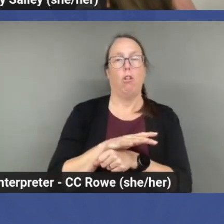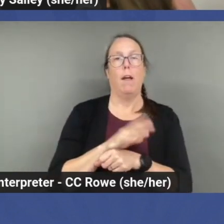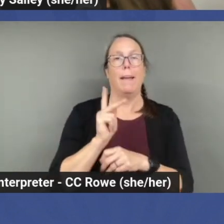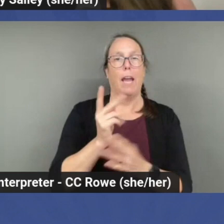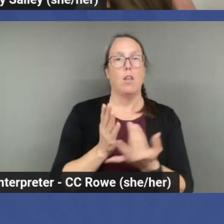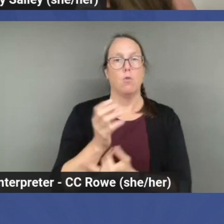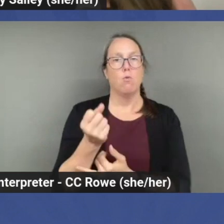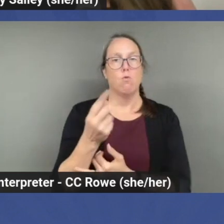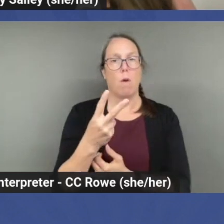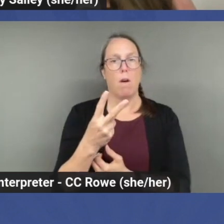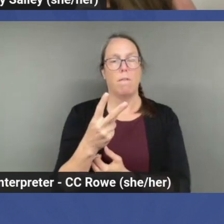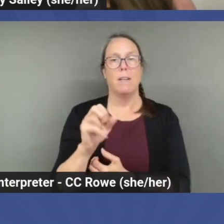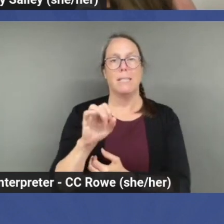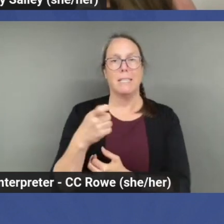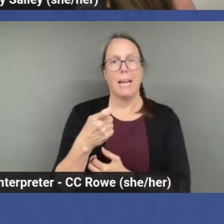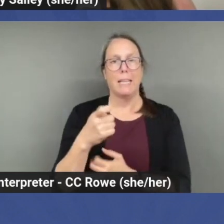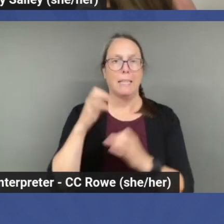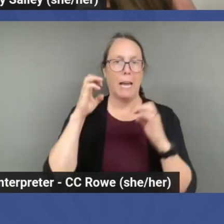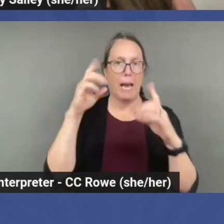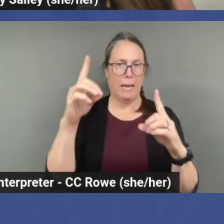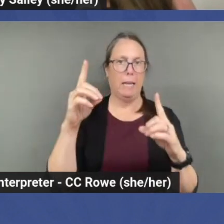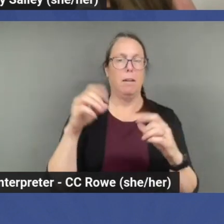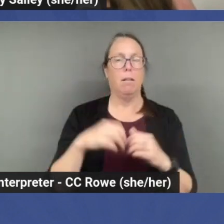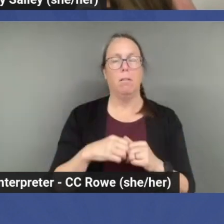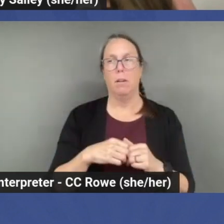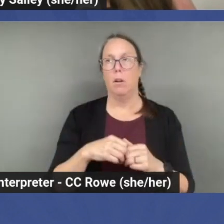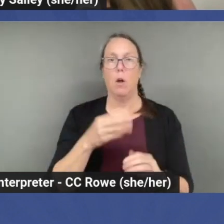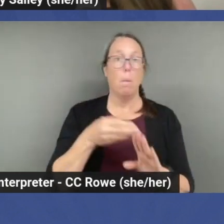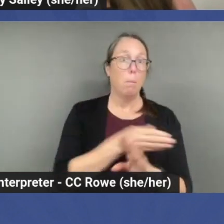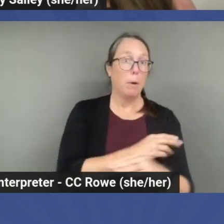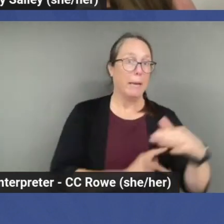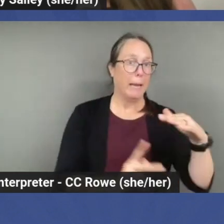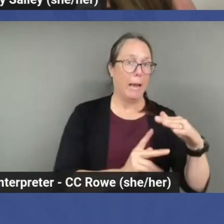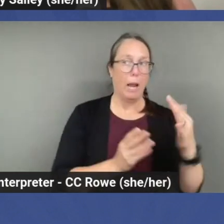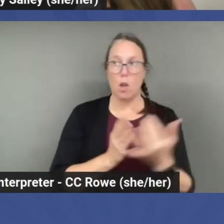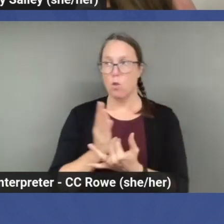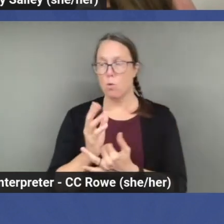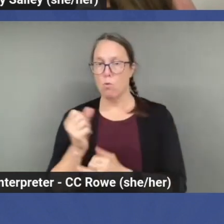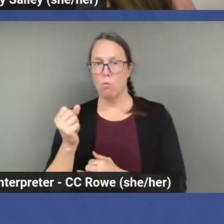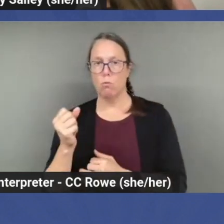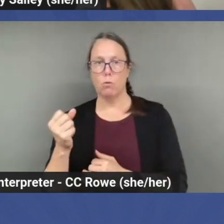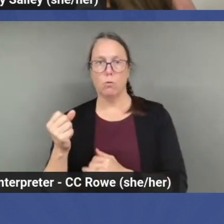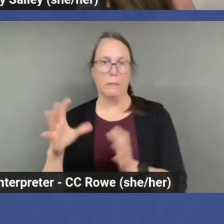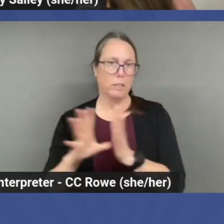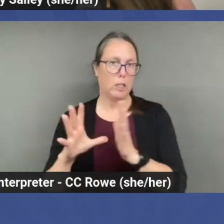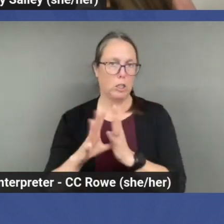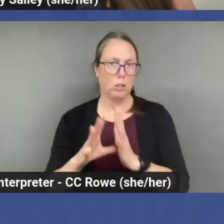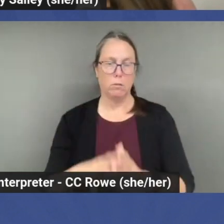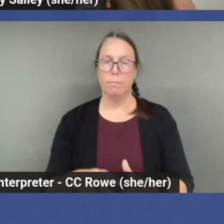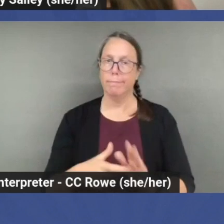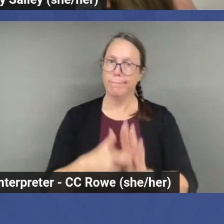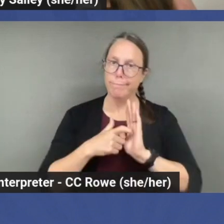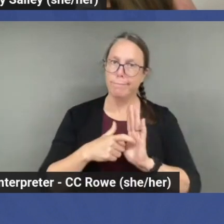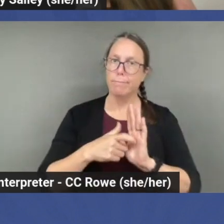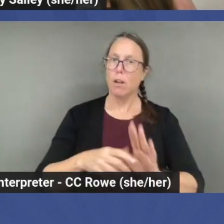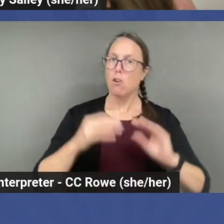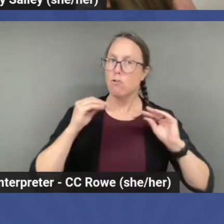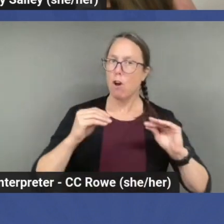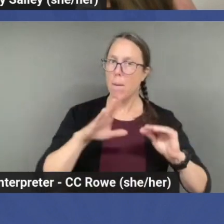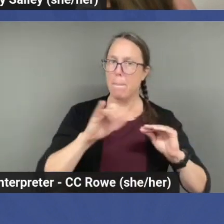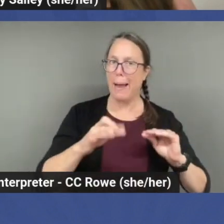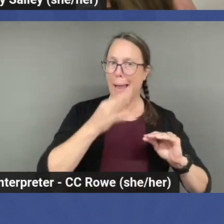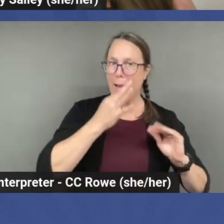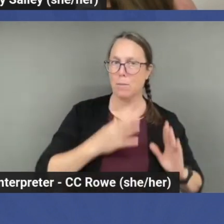12, pre-K through 12, all of that, mandated, taught by experts, not just the random gym